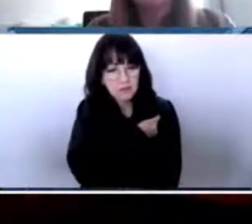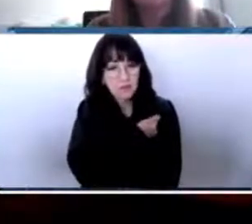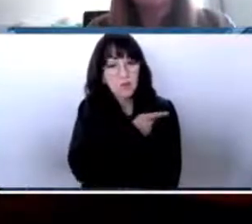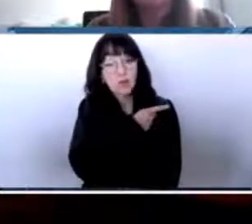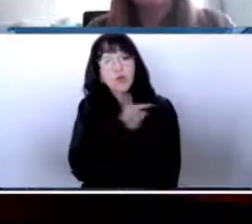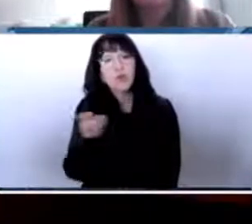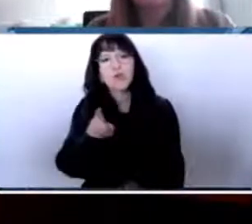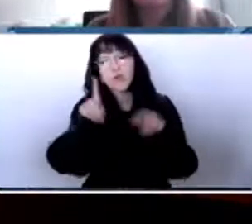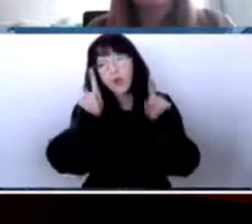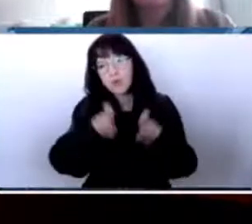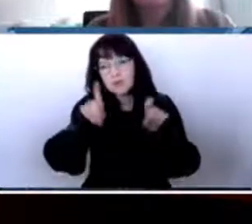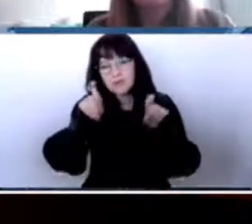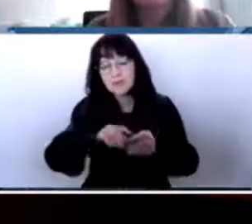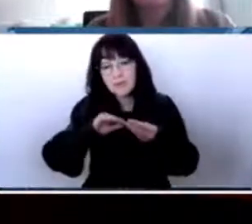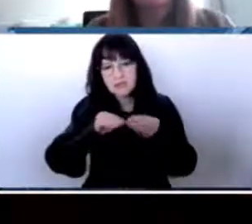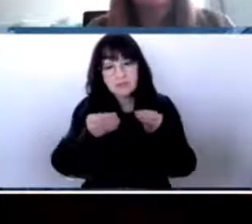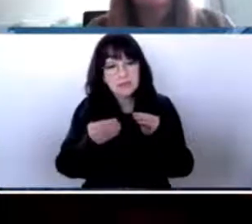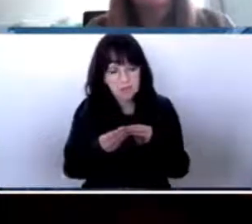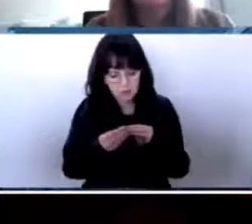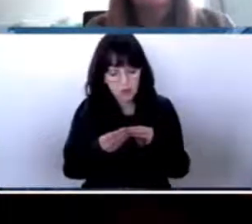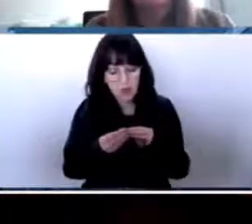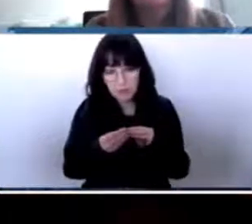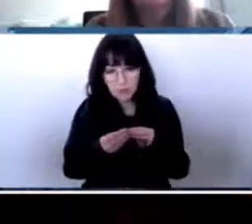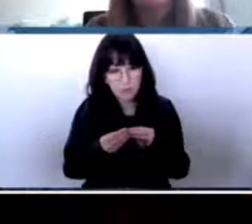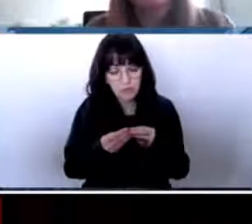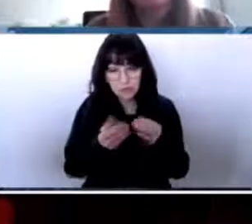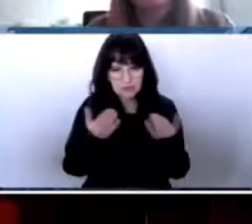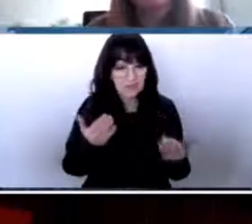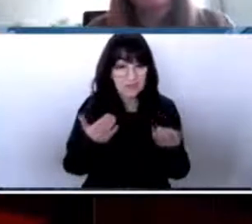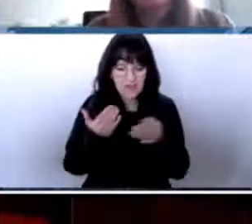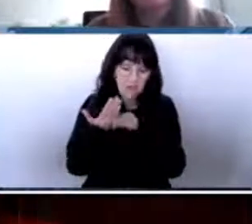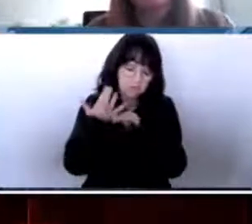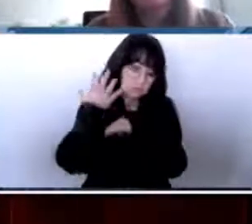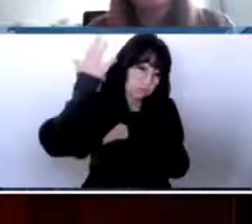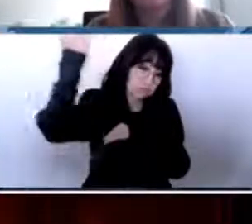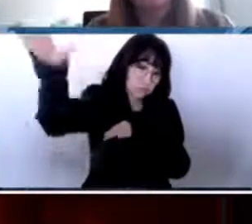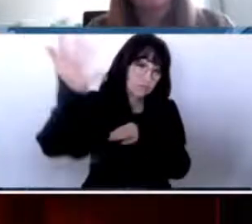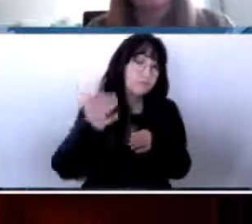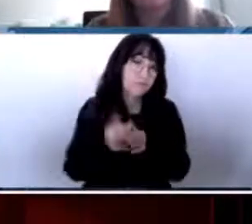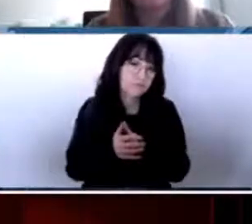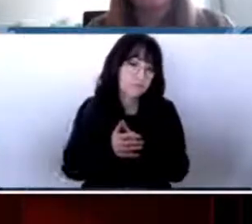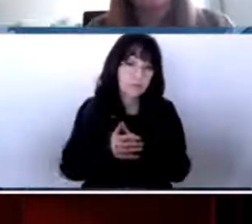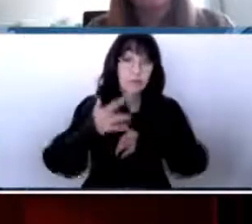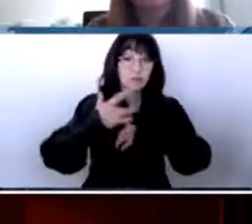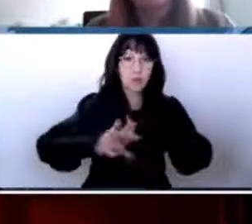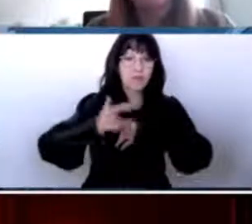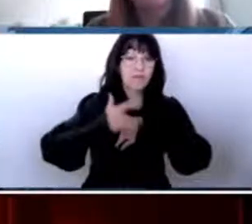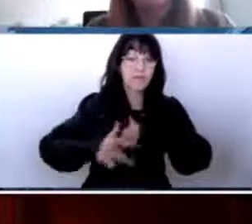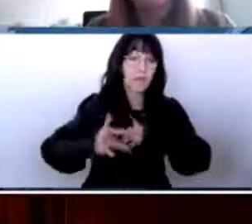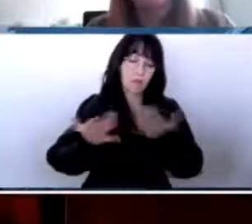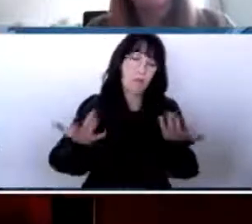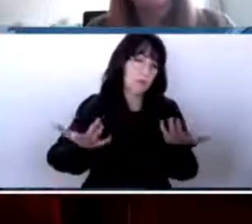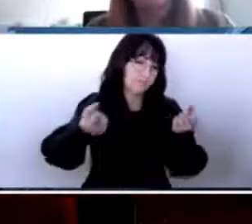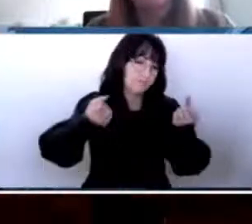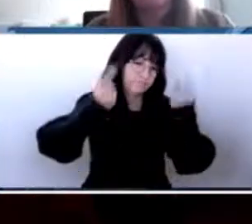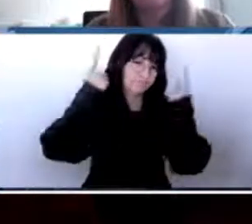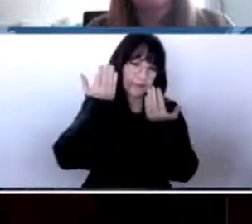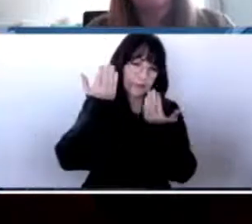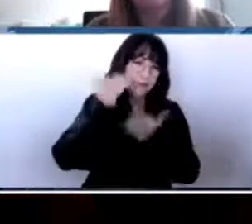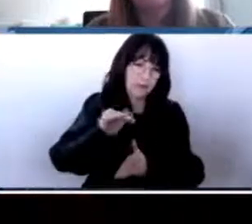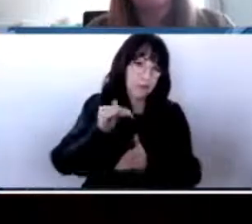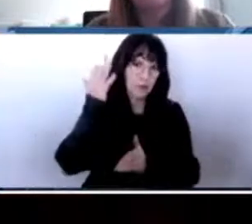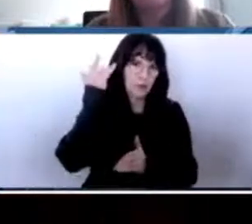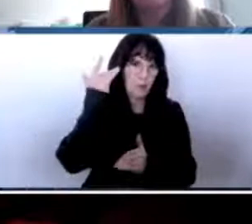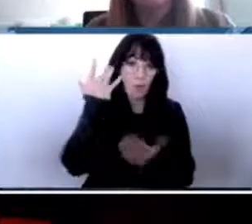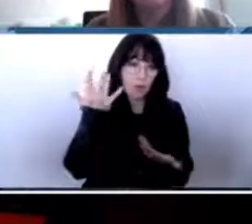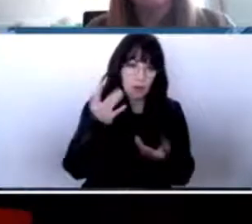numbers, weekly testing numbers, are off the charts right now, and the availability obviously are stressed because of the